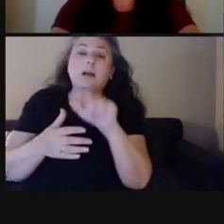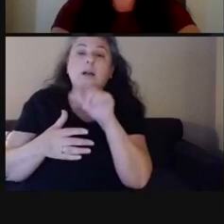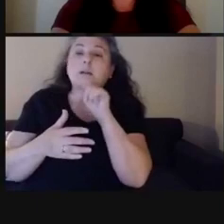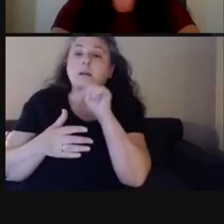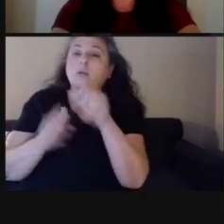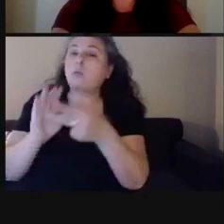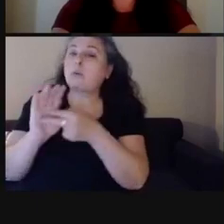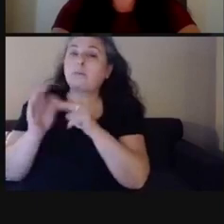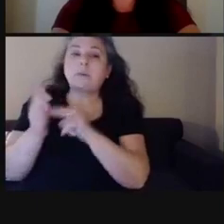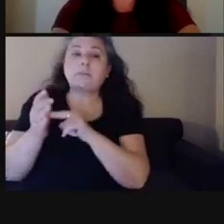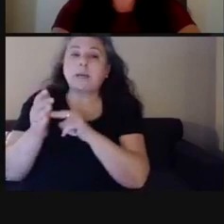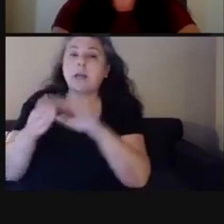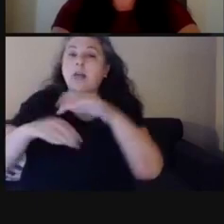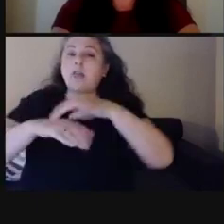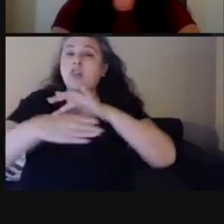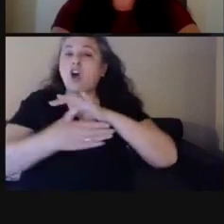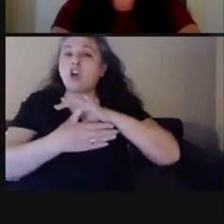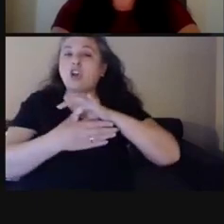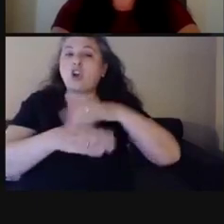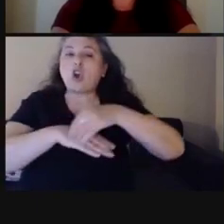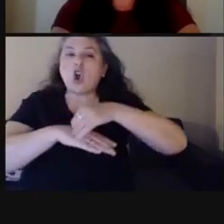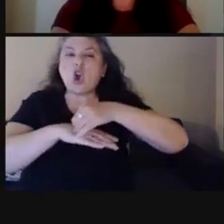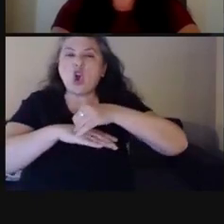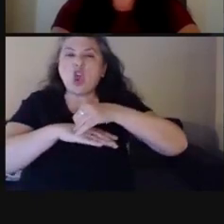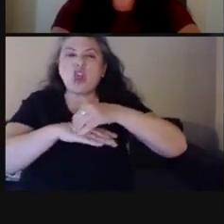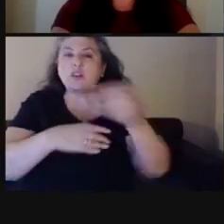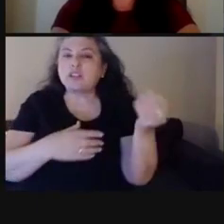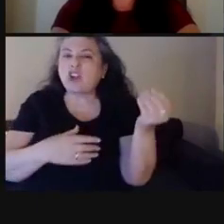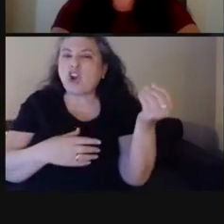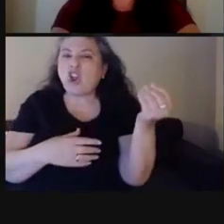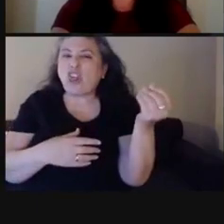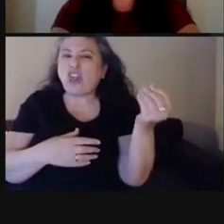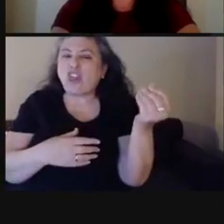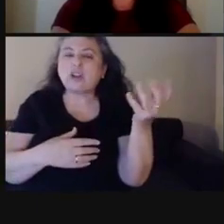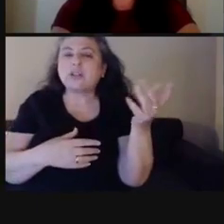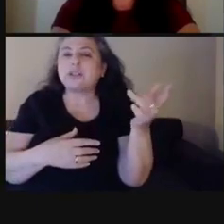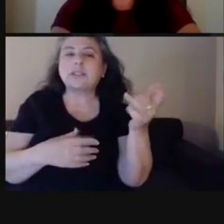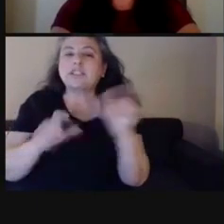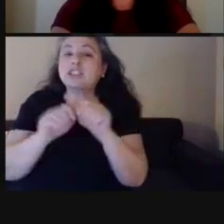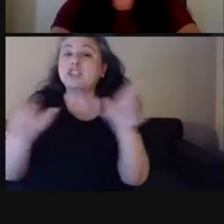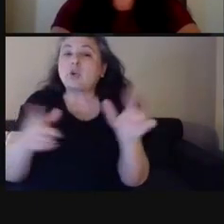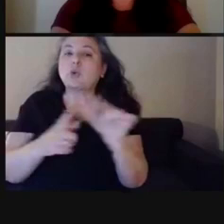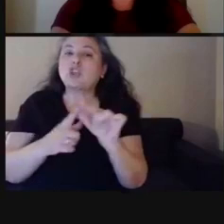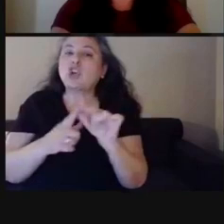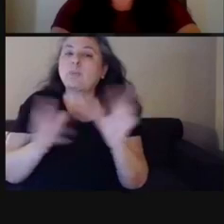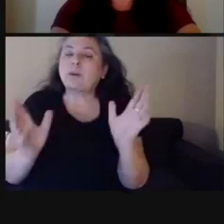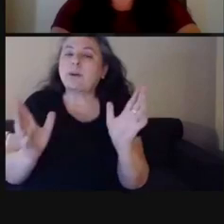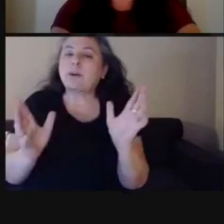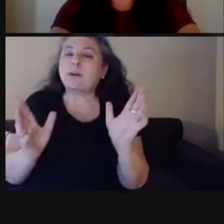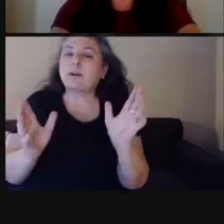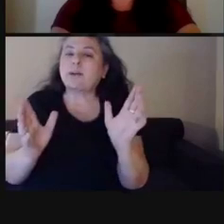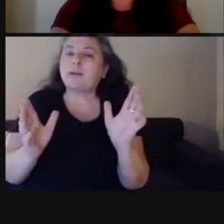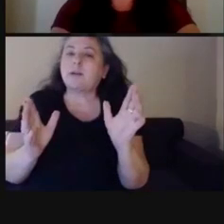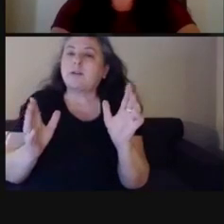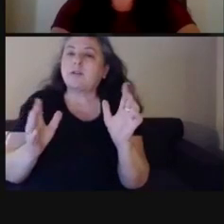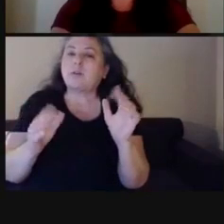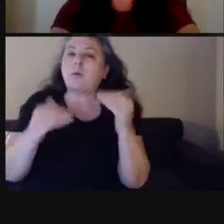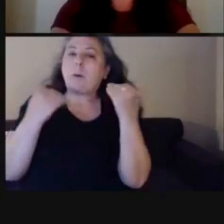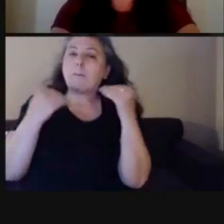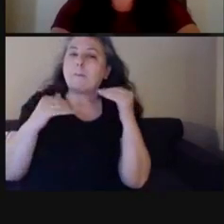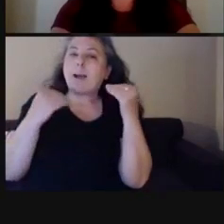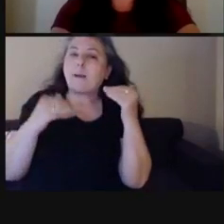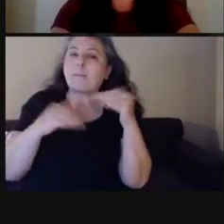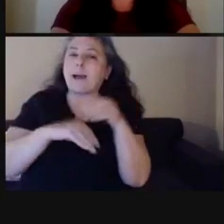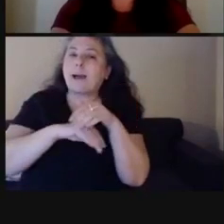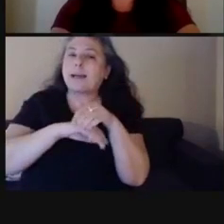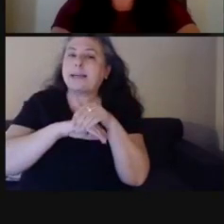about the earth or the soil. It's a generalized term. we're bound by English, so I have to